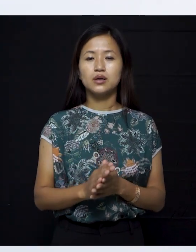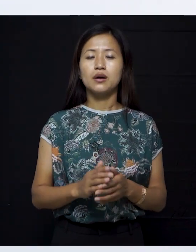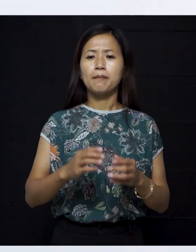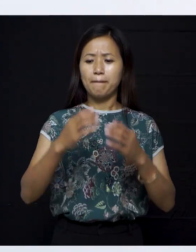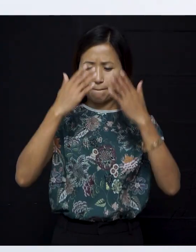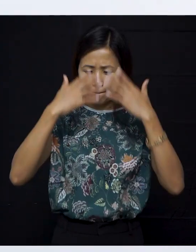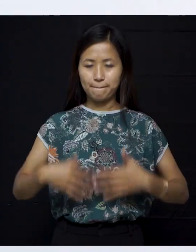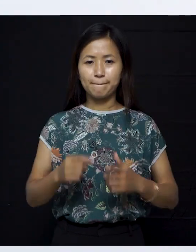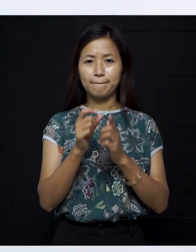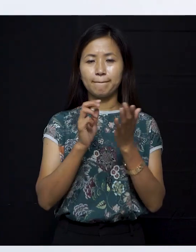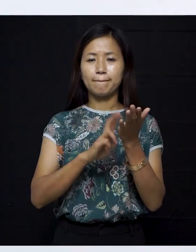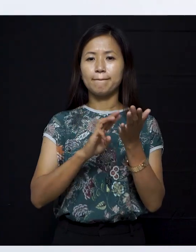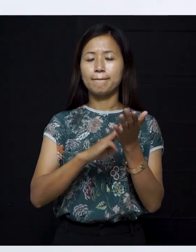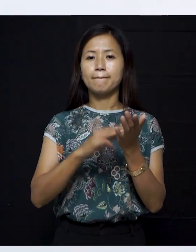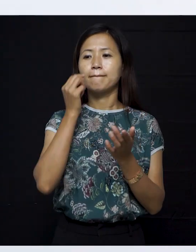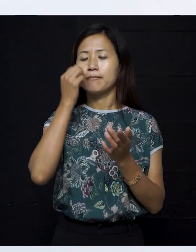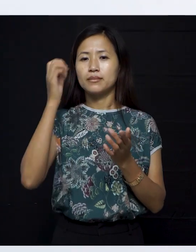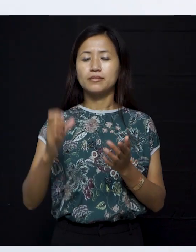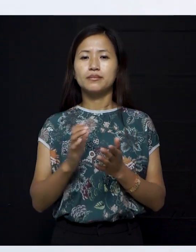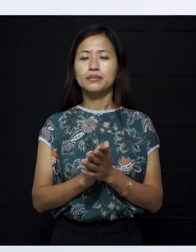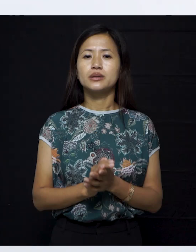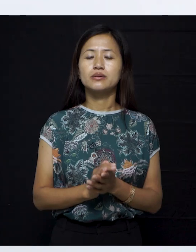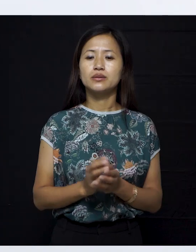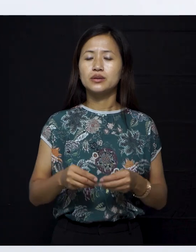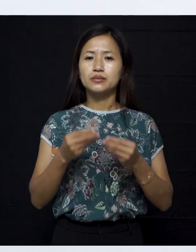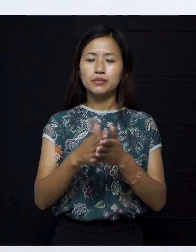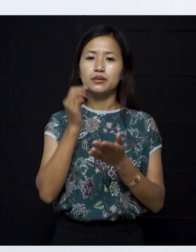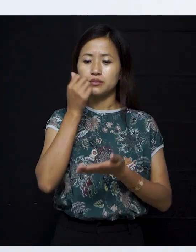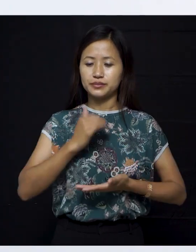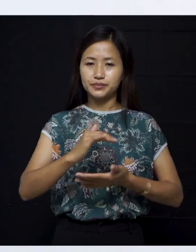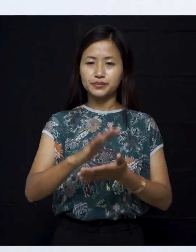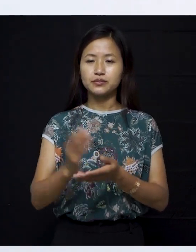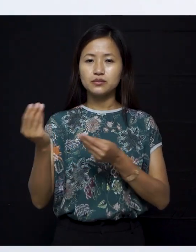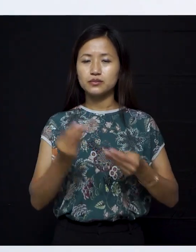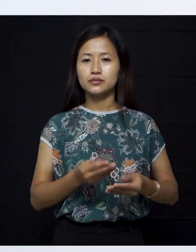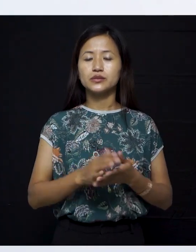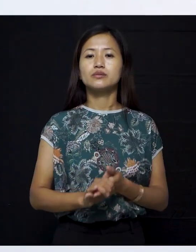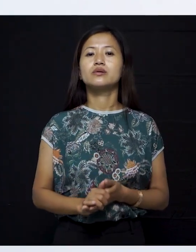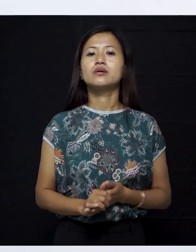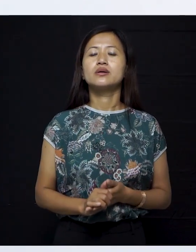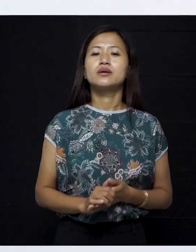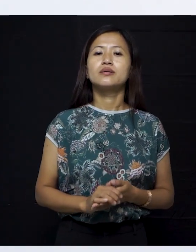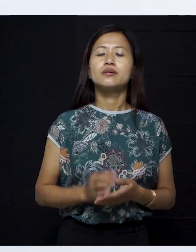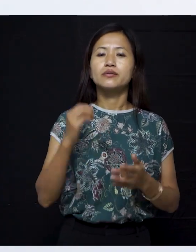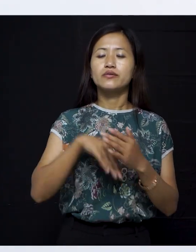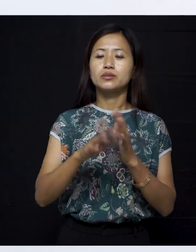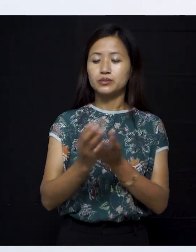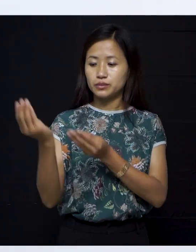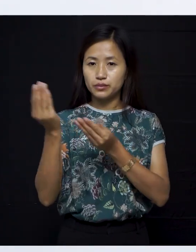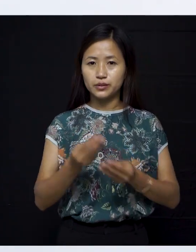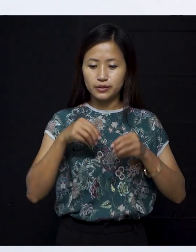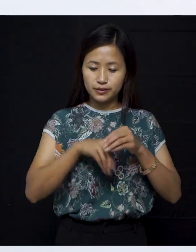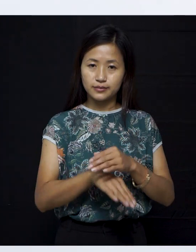not found. Finally, Michael's clothes along with Bartley's dead body had to be there, right? He got the finest boards to bury him. And